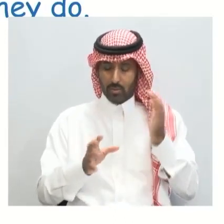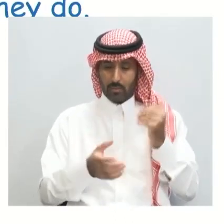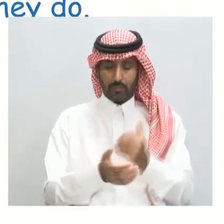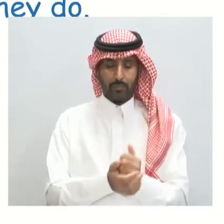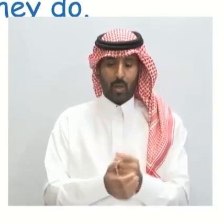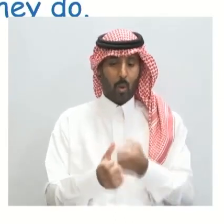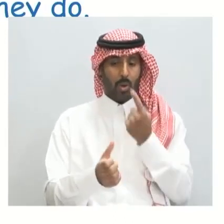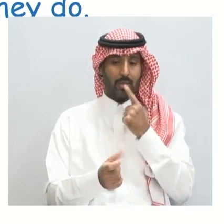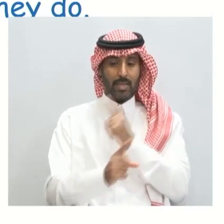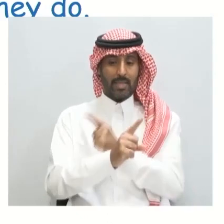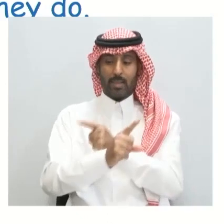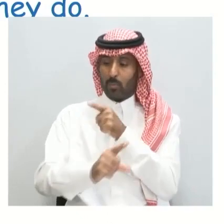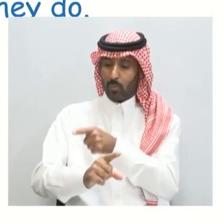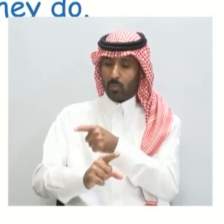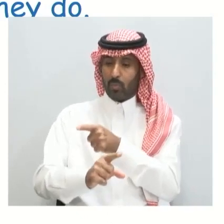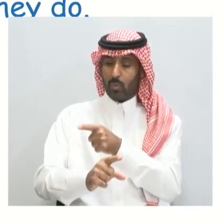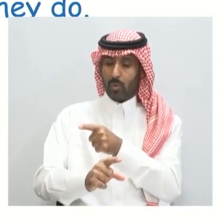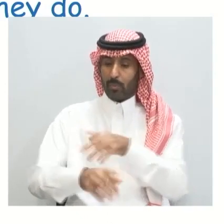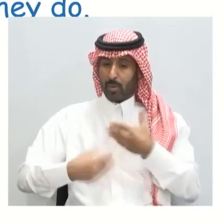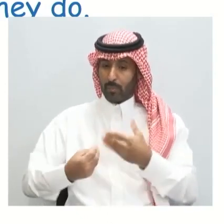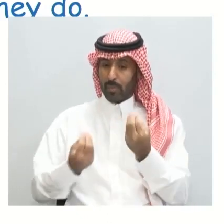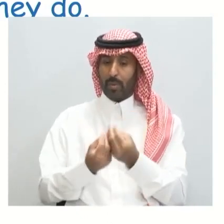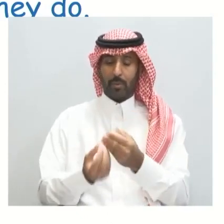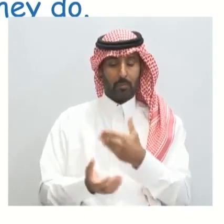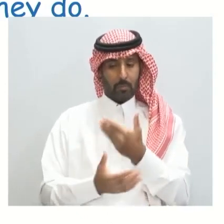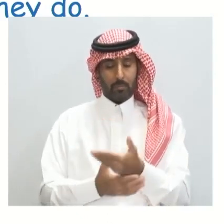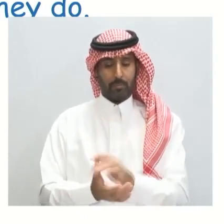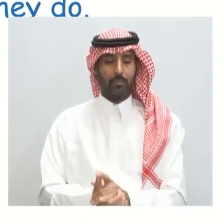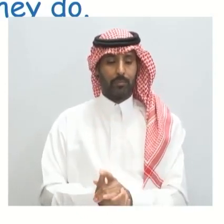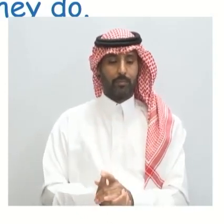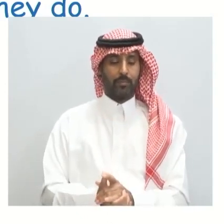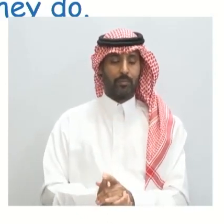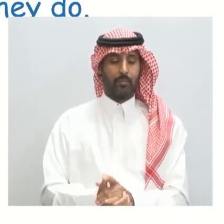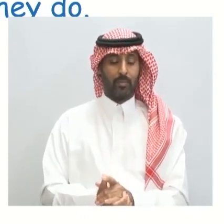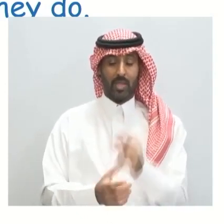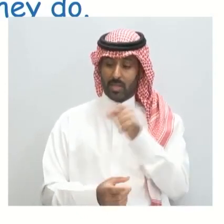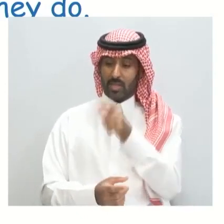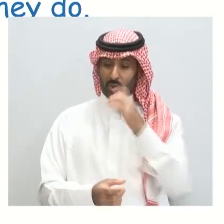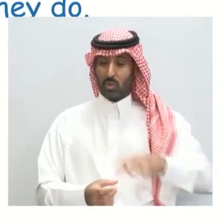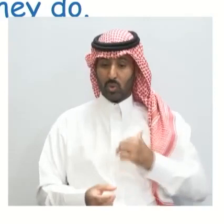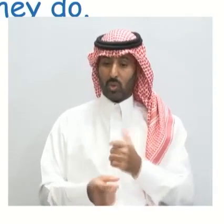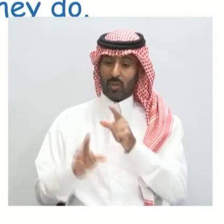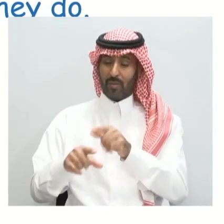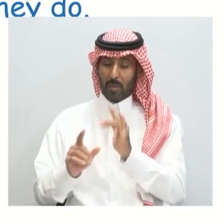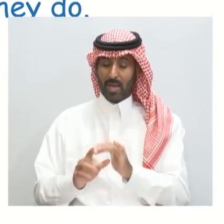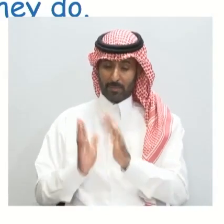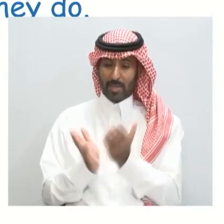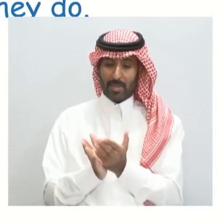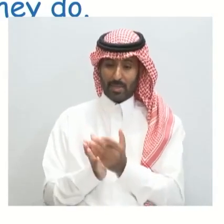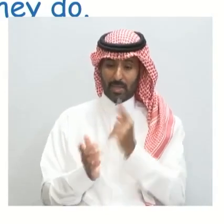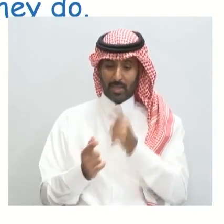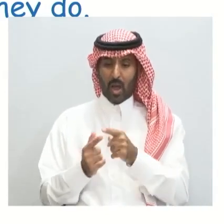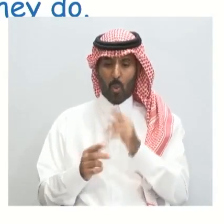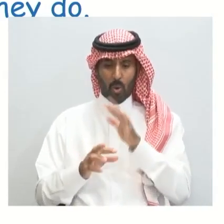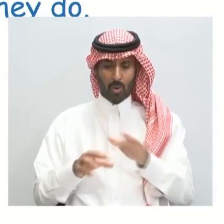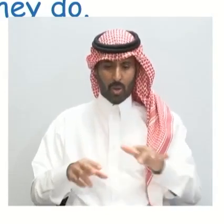My first teacher would play games with us. The students at my school are used to online